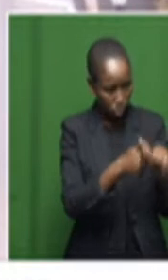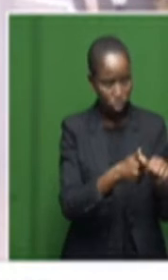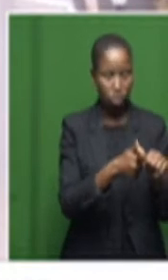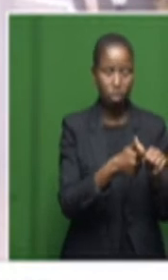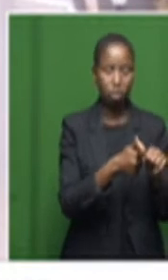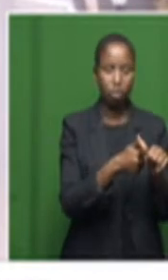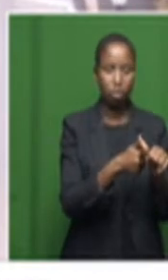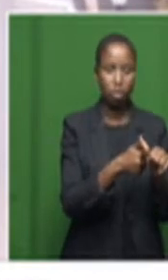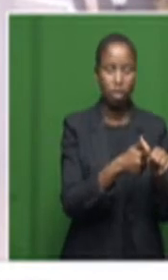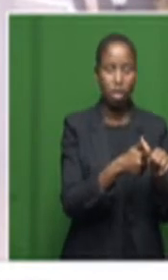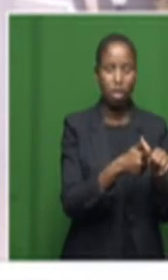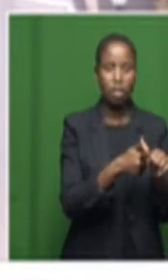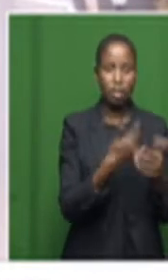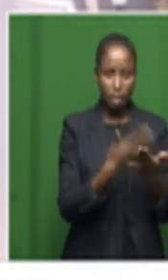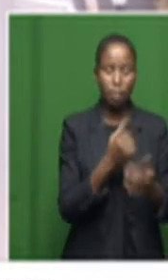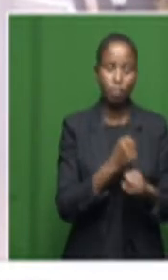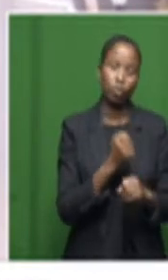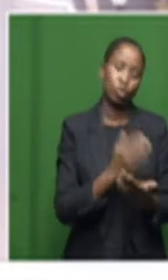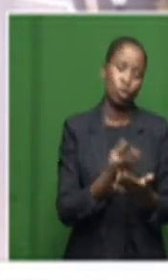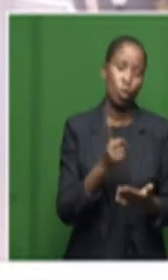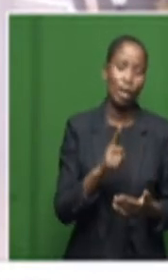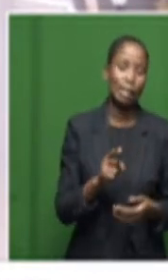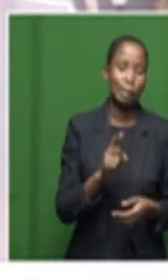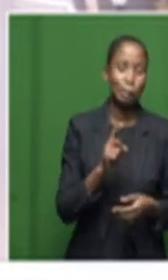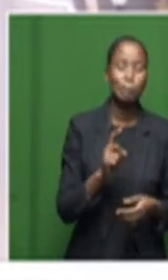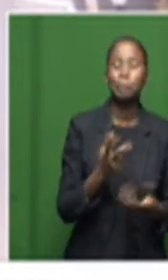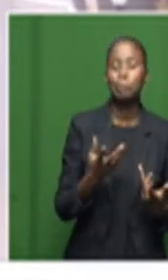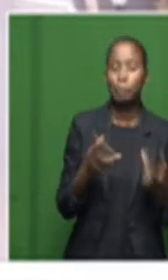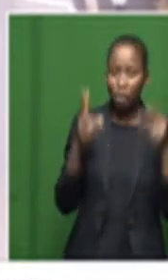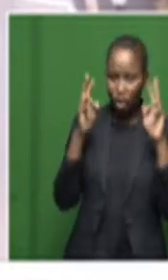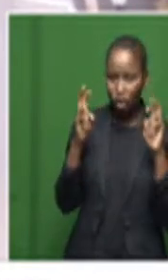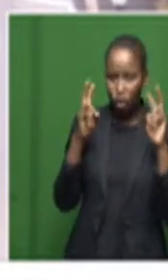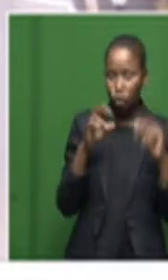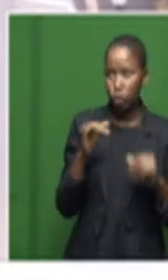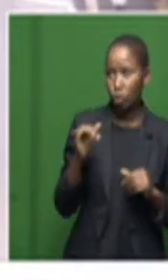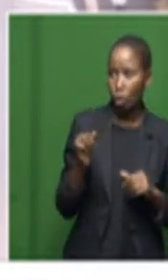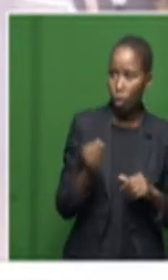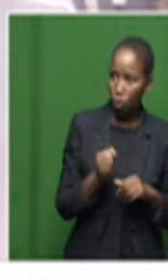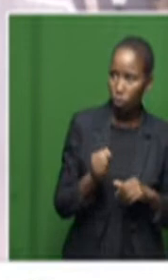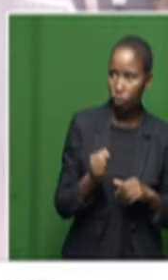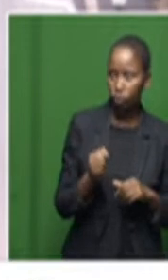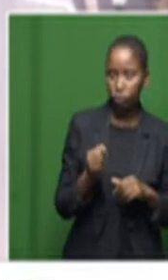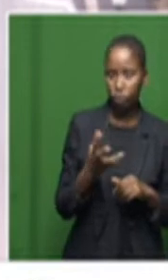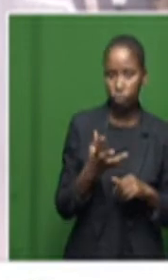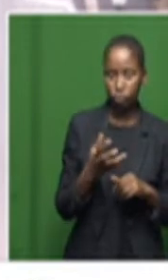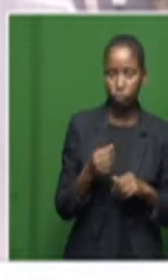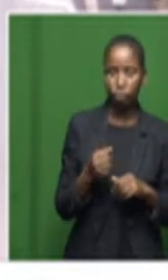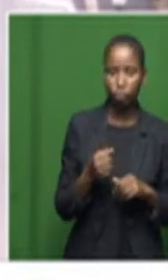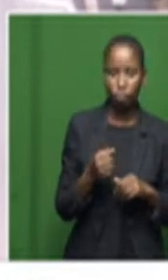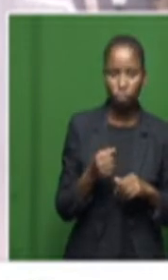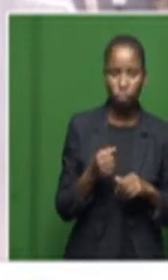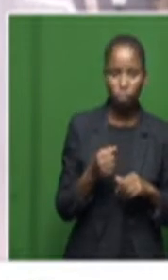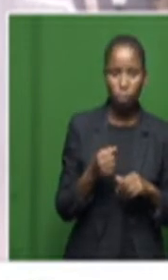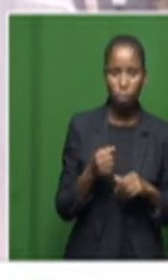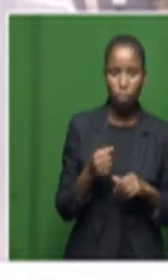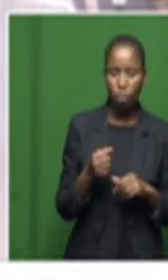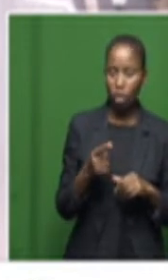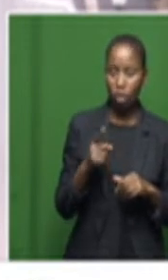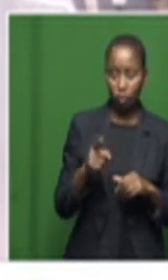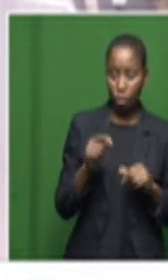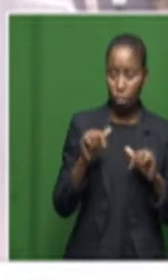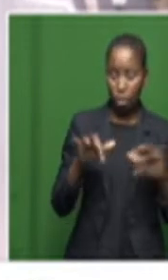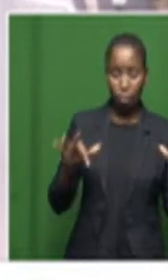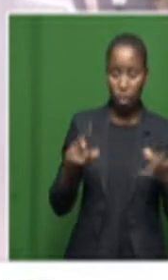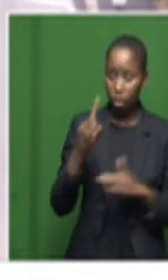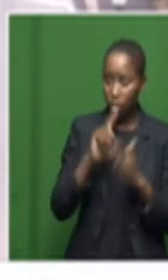and ensure that over and above the issue of proximity to a health facility, how then